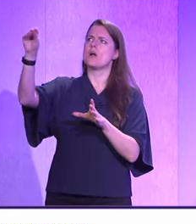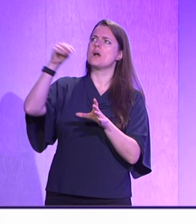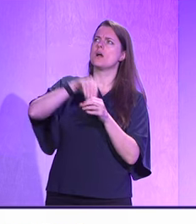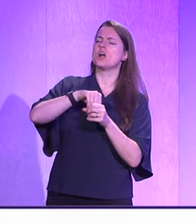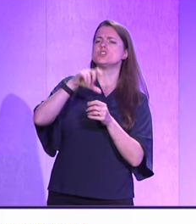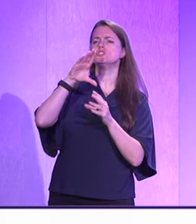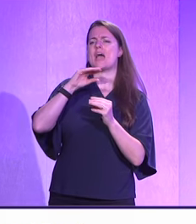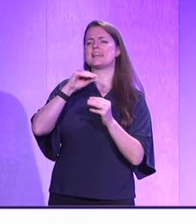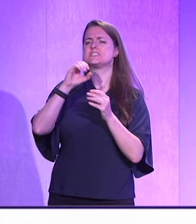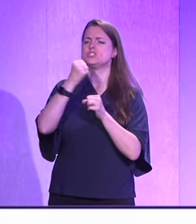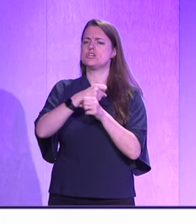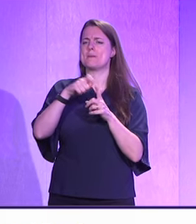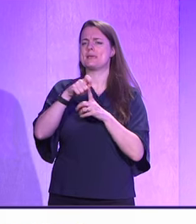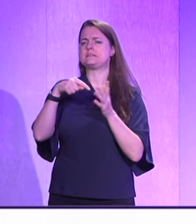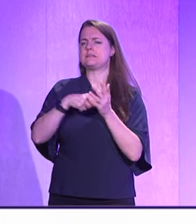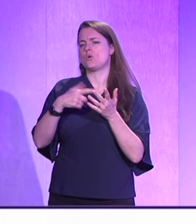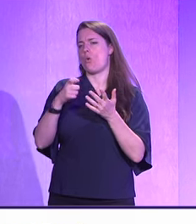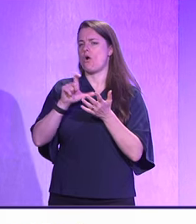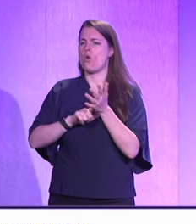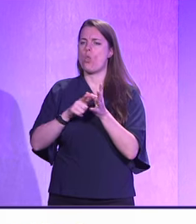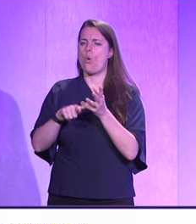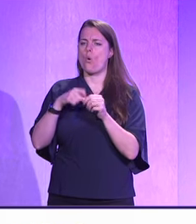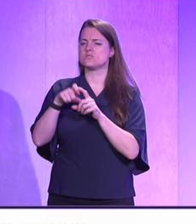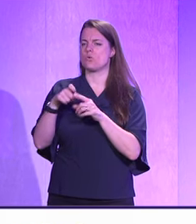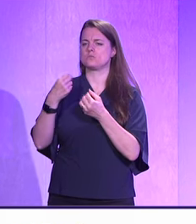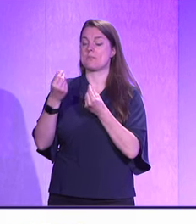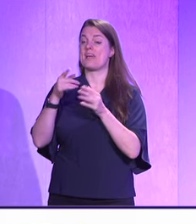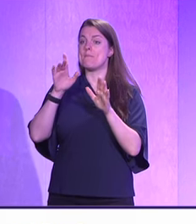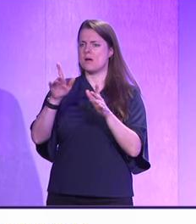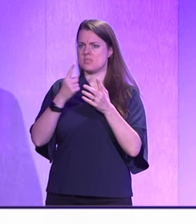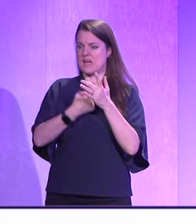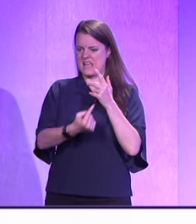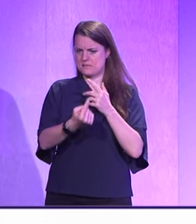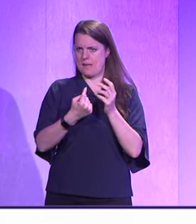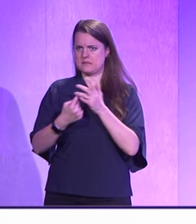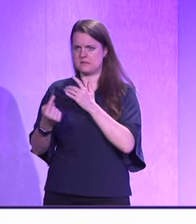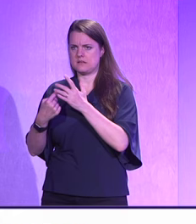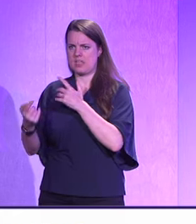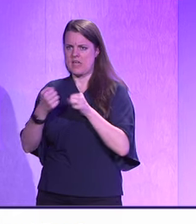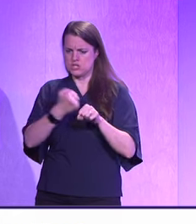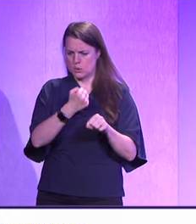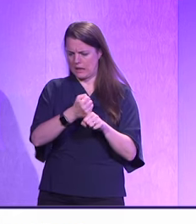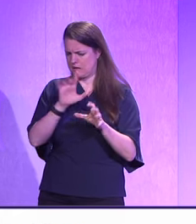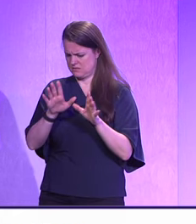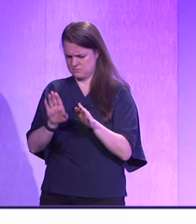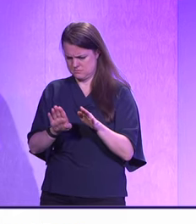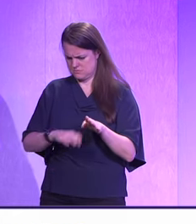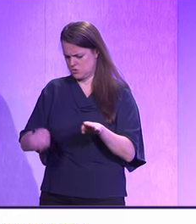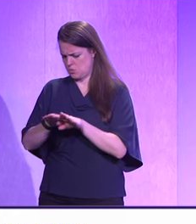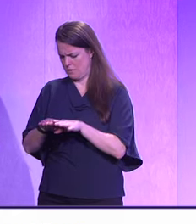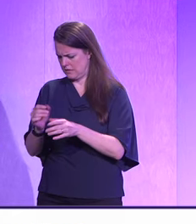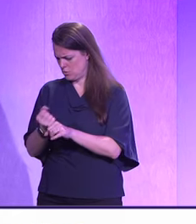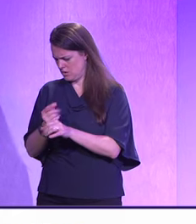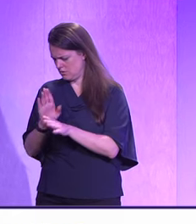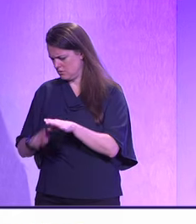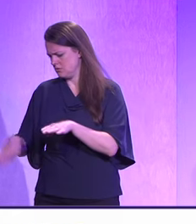or Claude or something into their services. But they're all doing it independently. They're not like sharing their results with each other. Because we